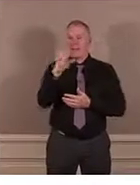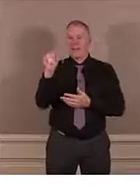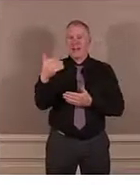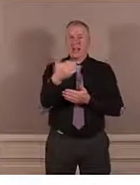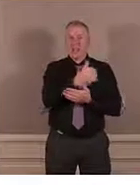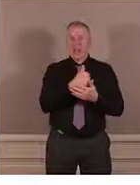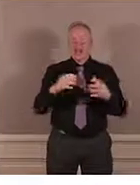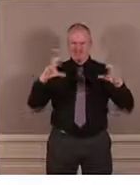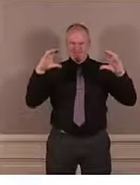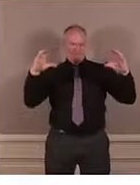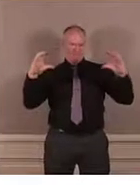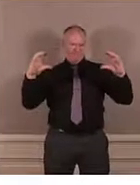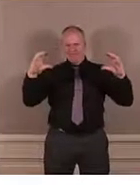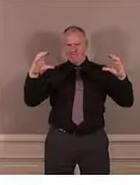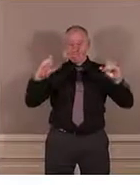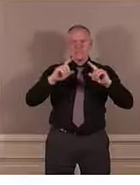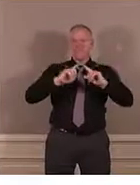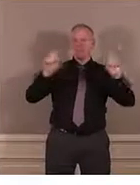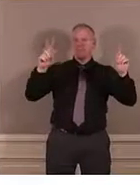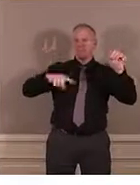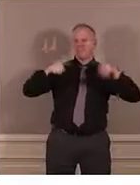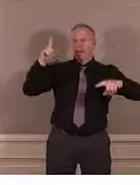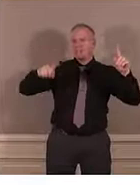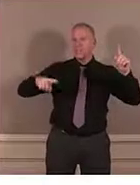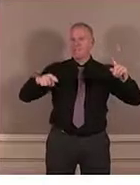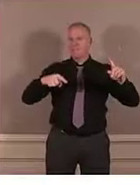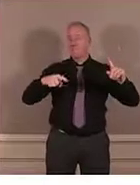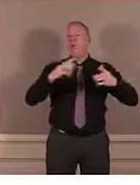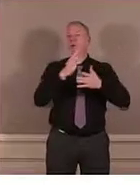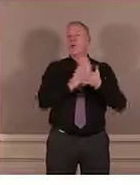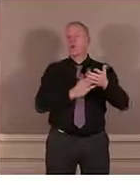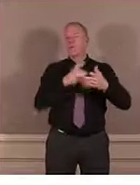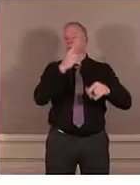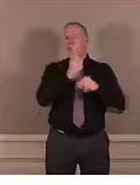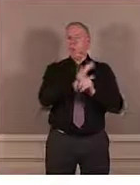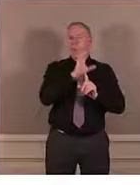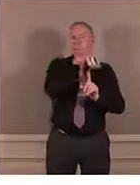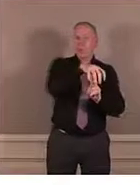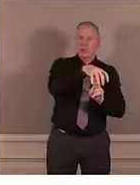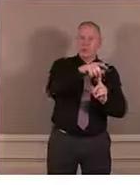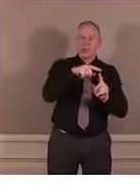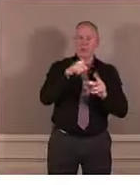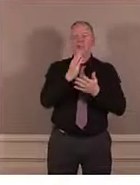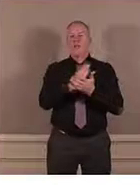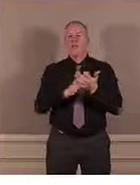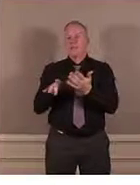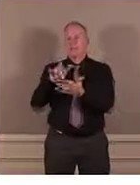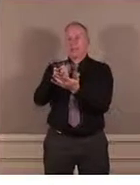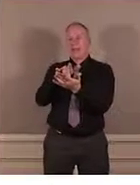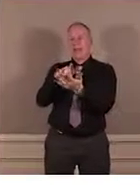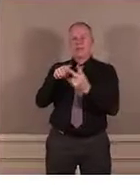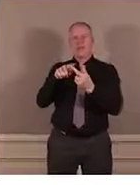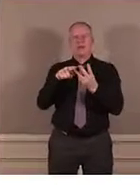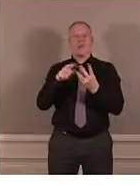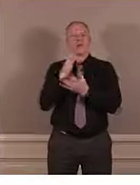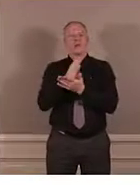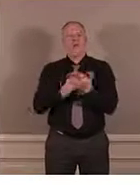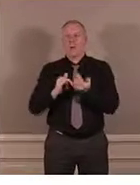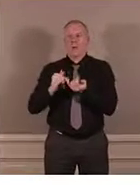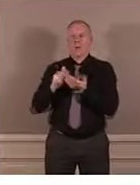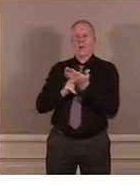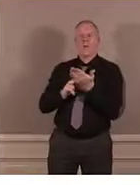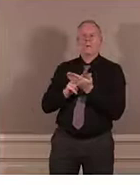at varied as well. Some data sets focus on locations, some on centres, some focus on